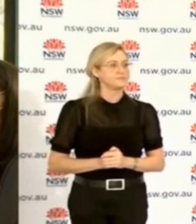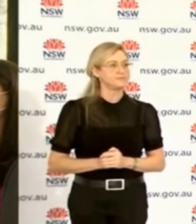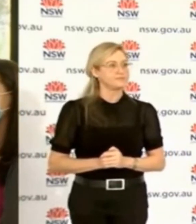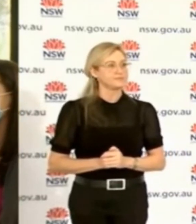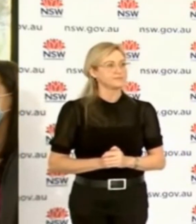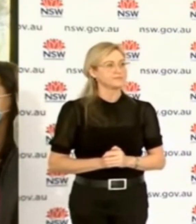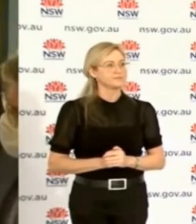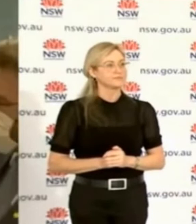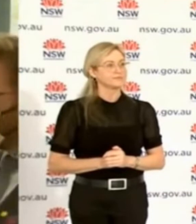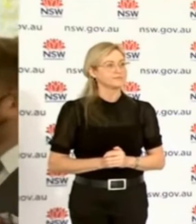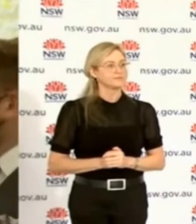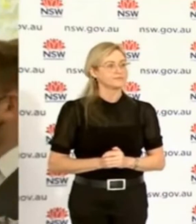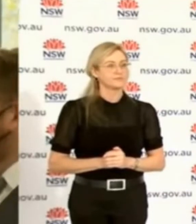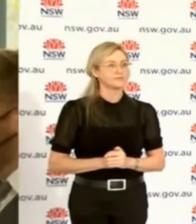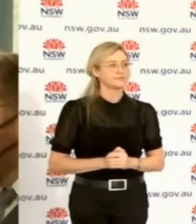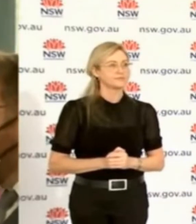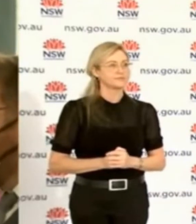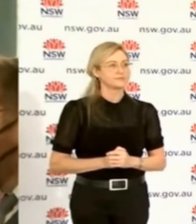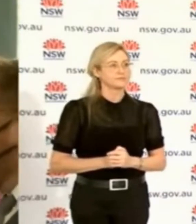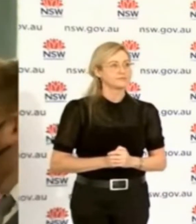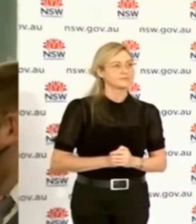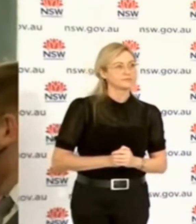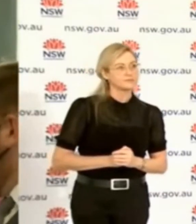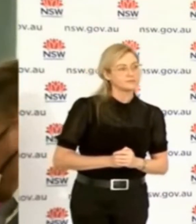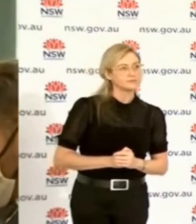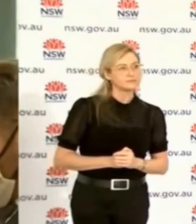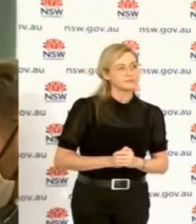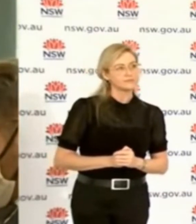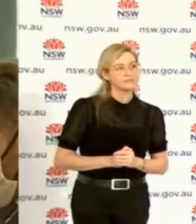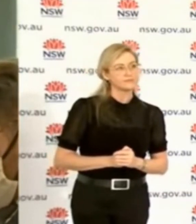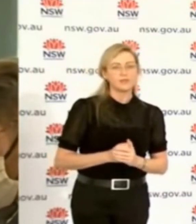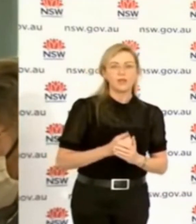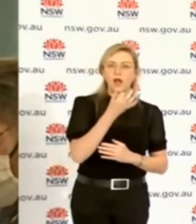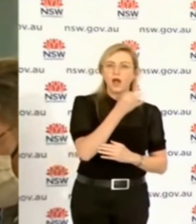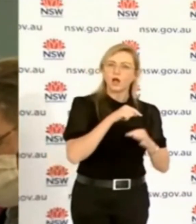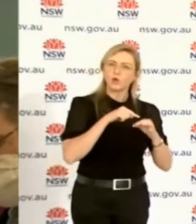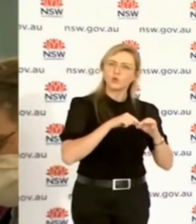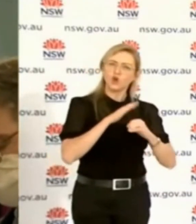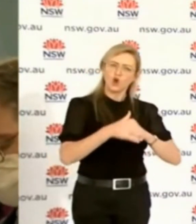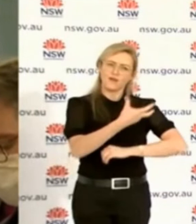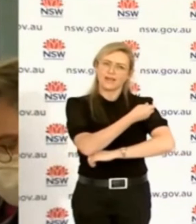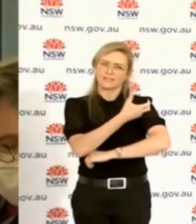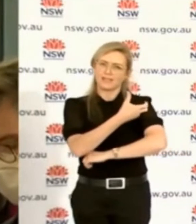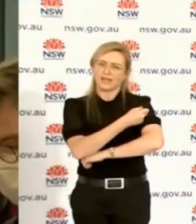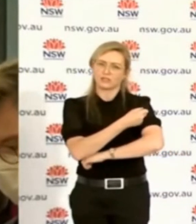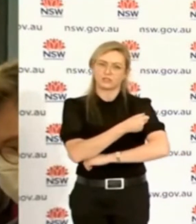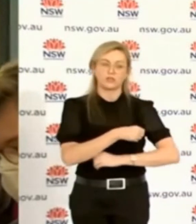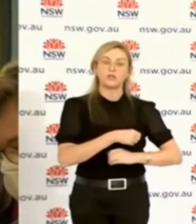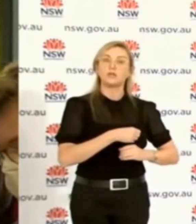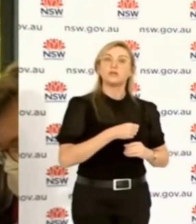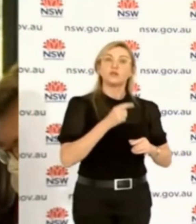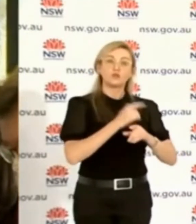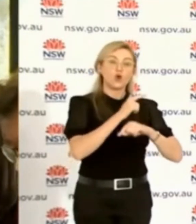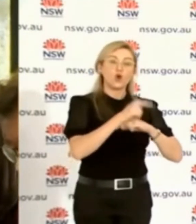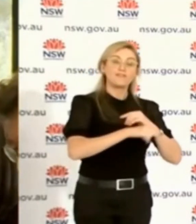some of the vaccination rules will work? Can we clarify how some of the vaccination rules will work? Obviously, children 12 and above now qualify for the vaccine.